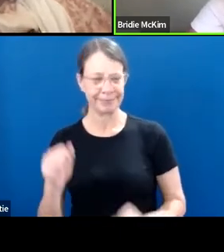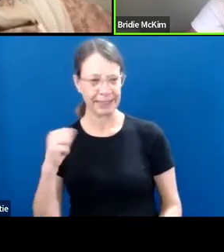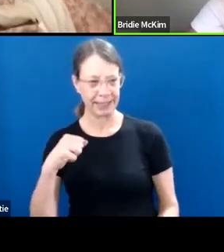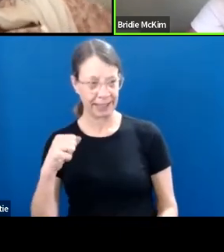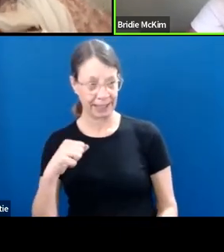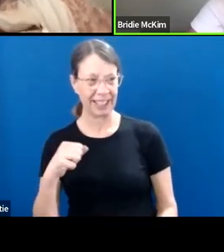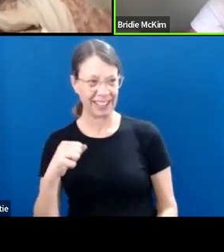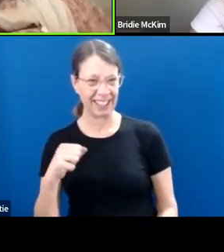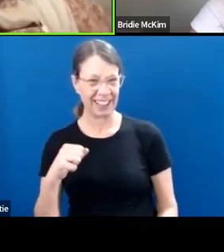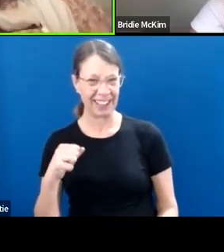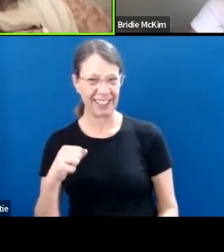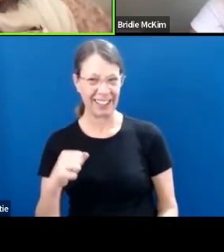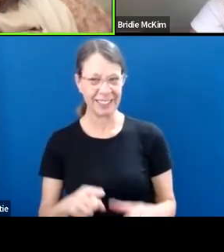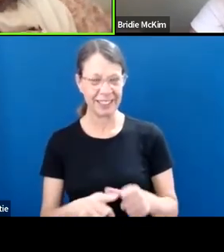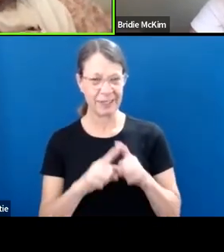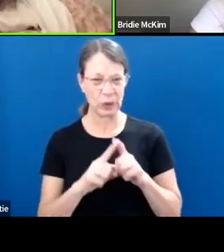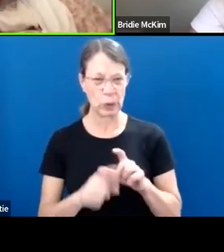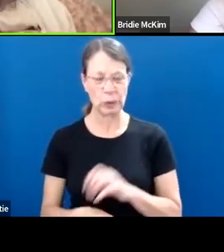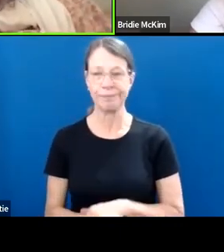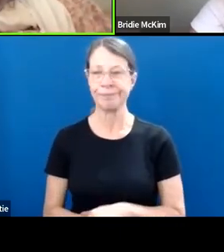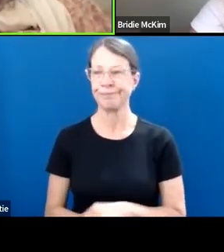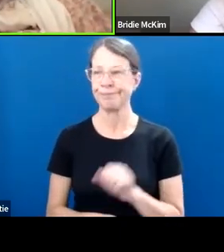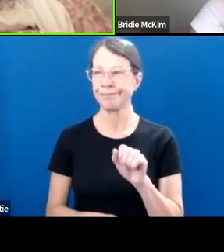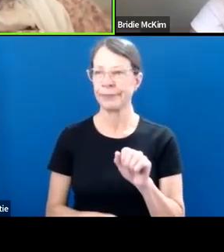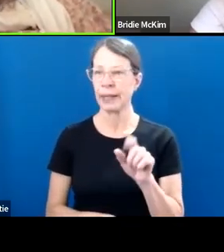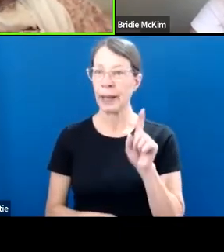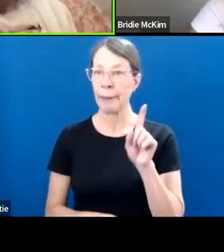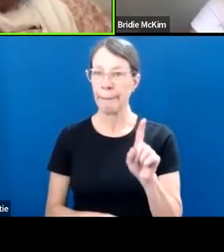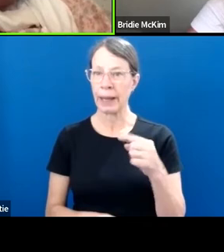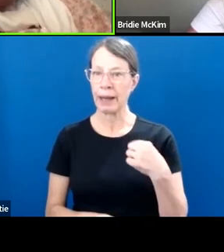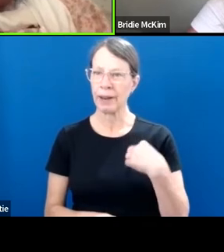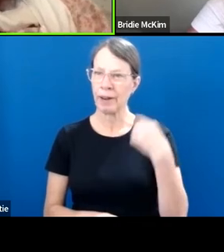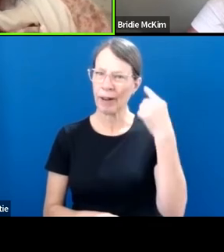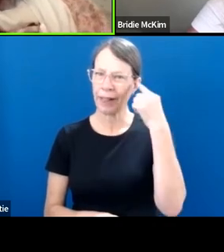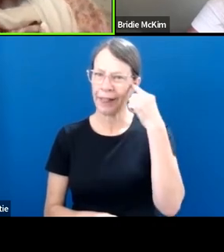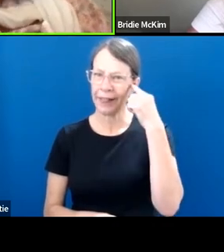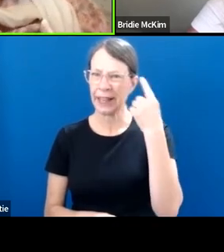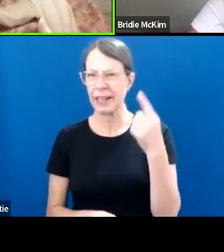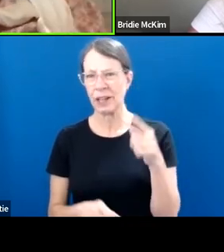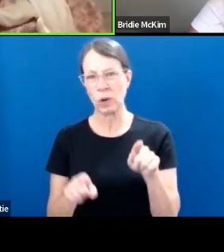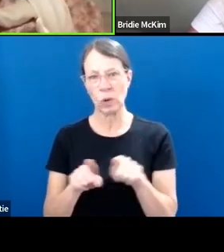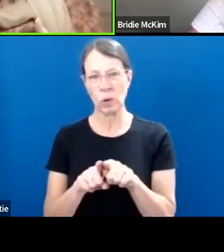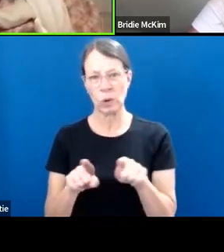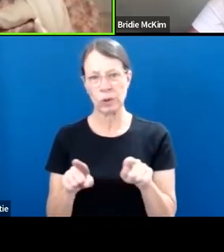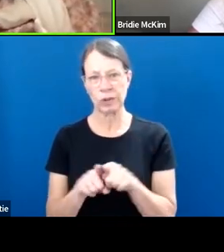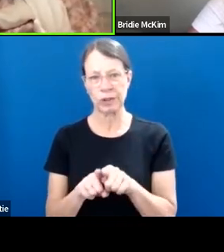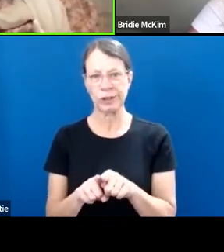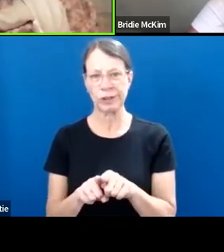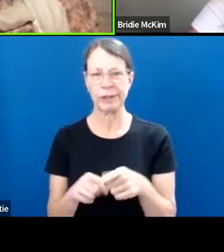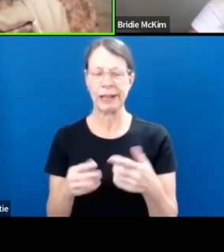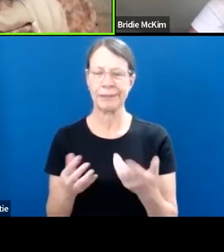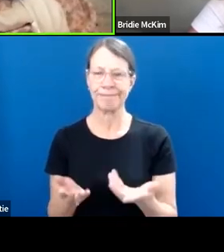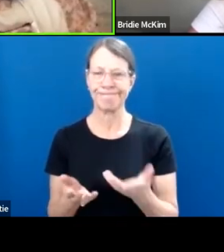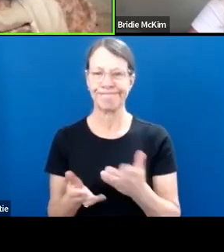It's difficult, isn't it? But I think that equally what I would say,